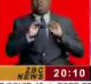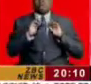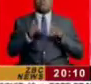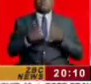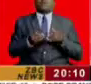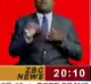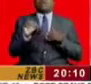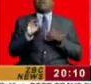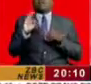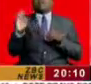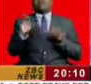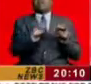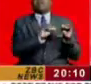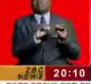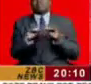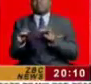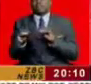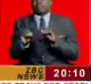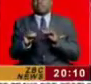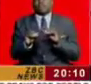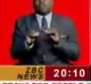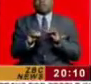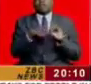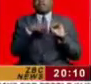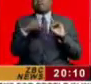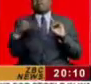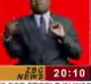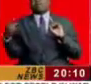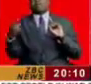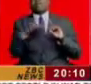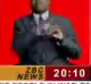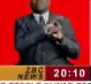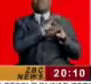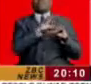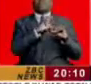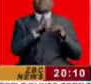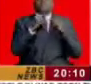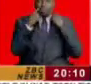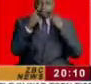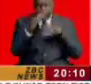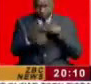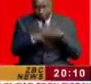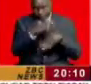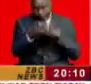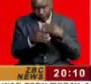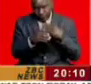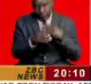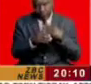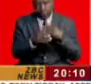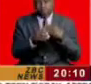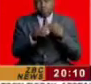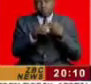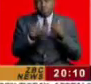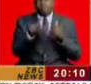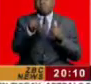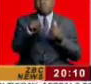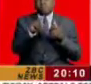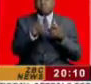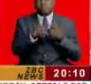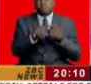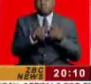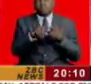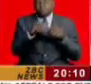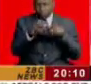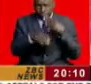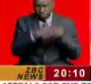Ministry of Gender Equality, or the Ministry of Gender. Because the more that you are continuing to be falling under the Ministry of Women, I feel that you are